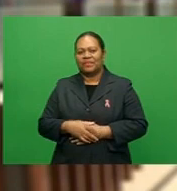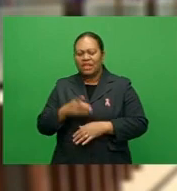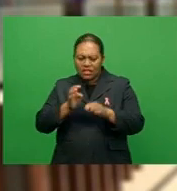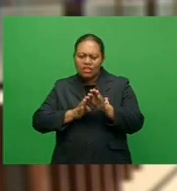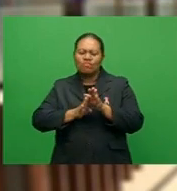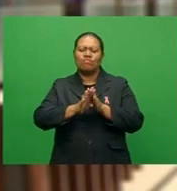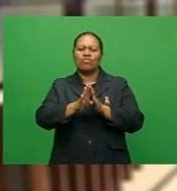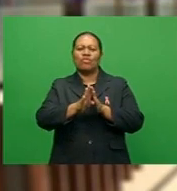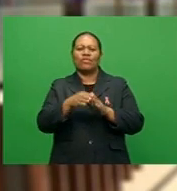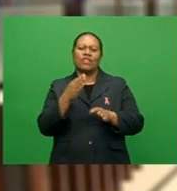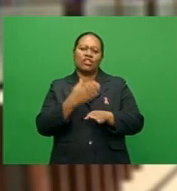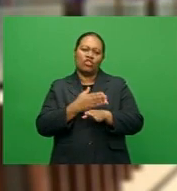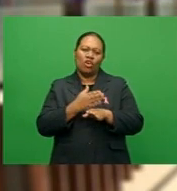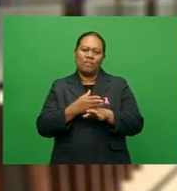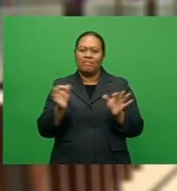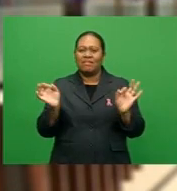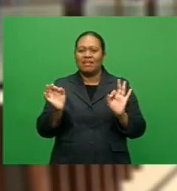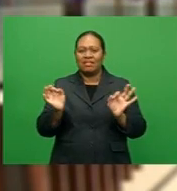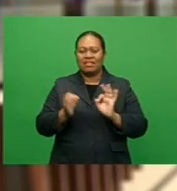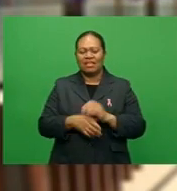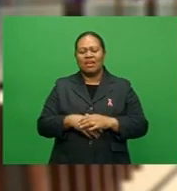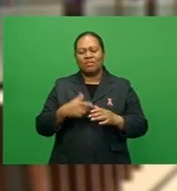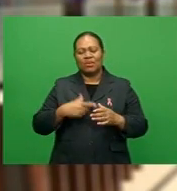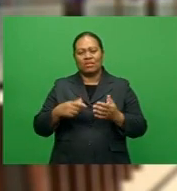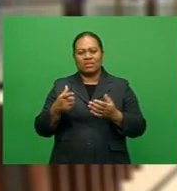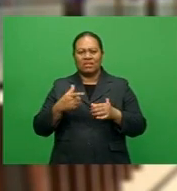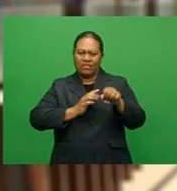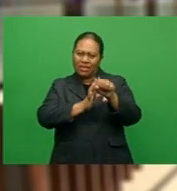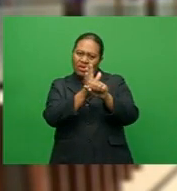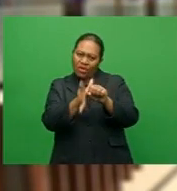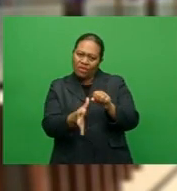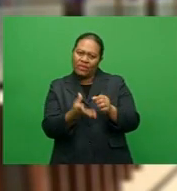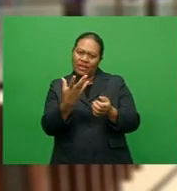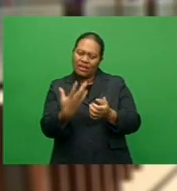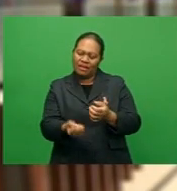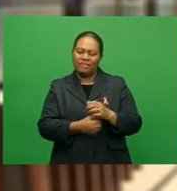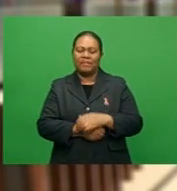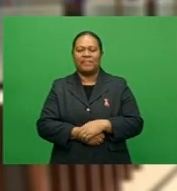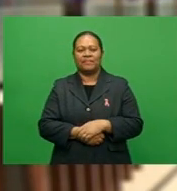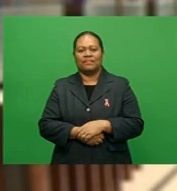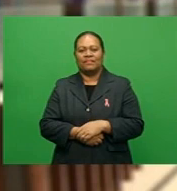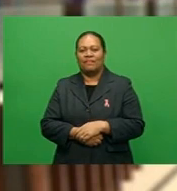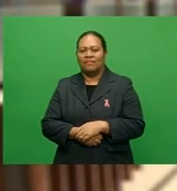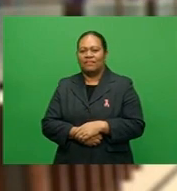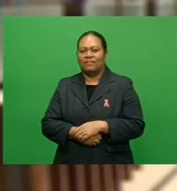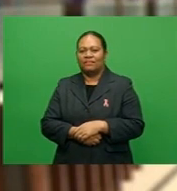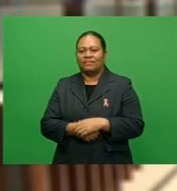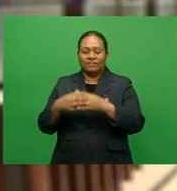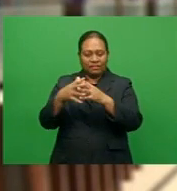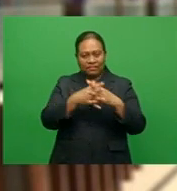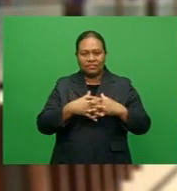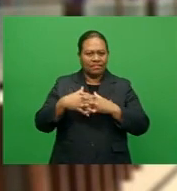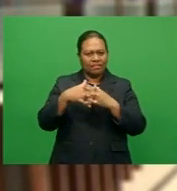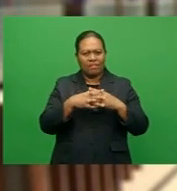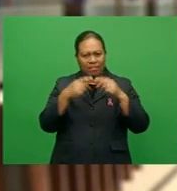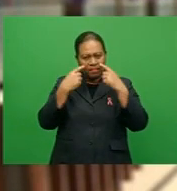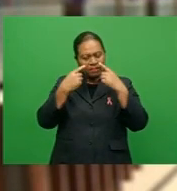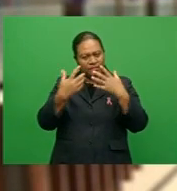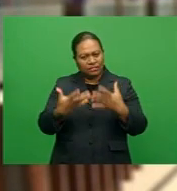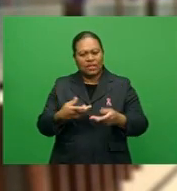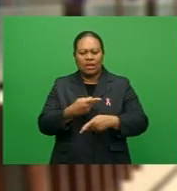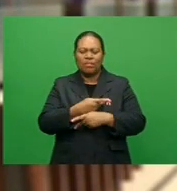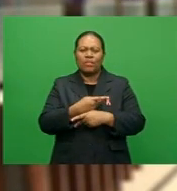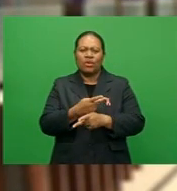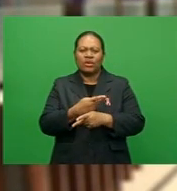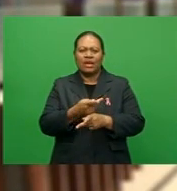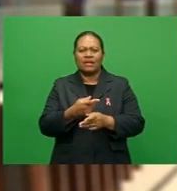trend in jobless claims, while scars from coronavirus recession still lingered. US gross domestic product